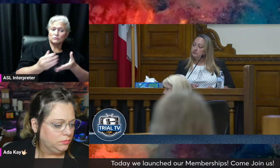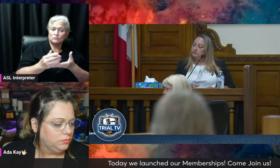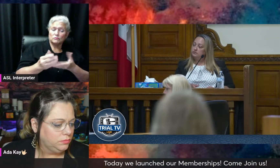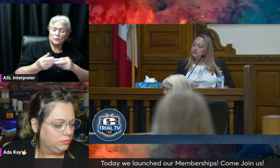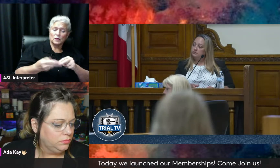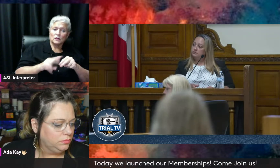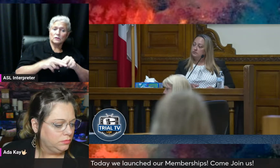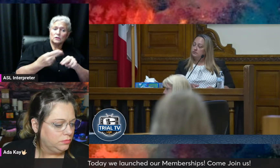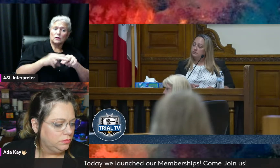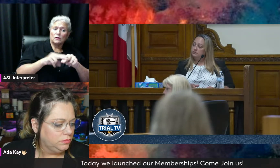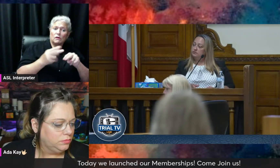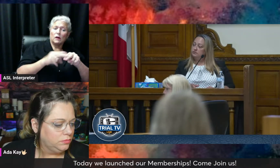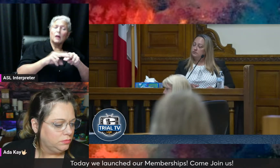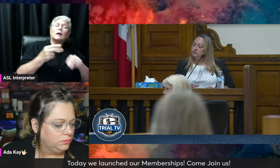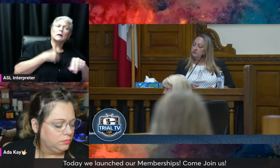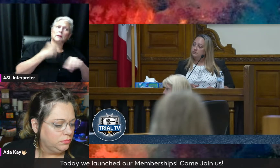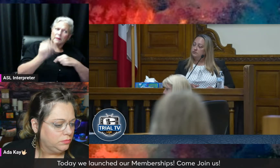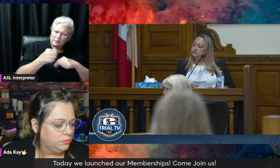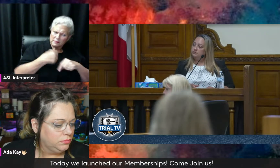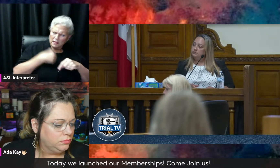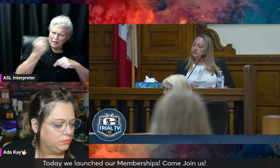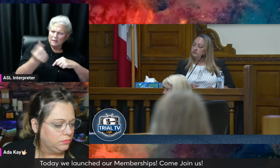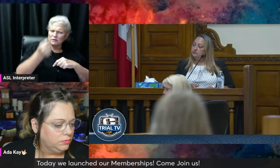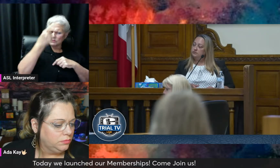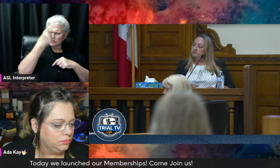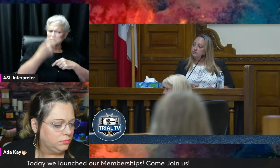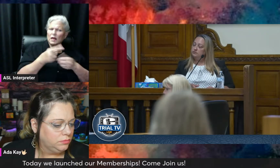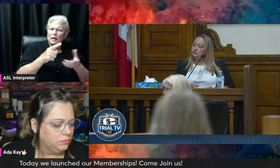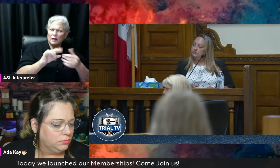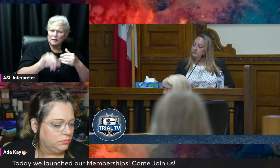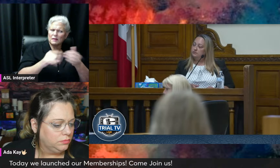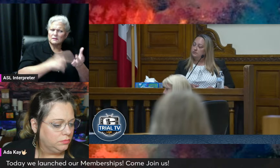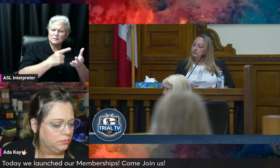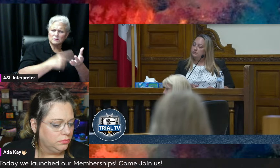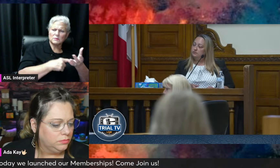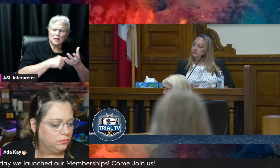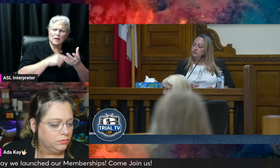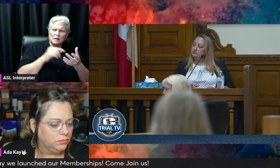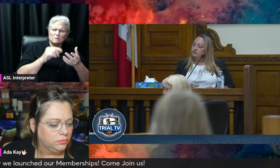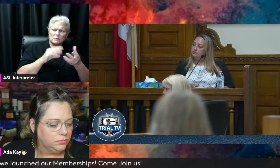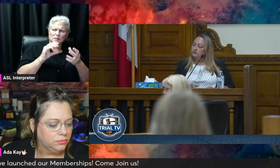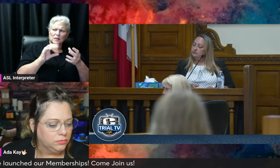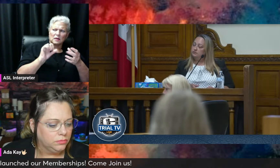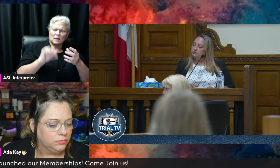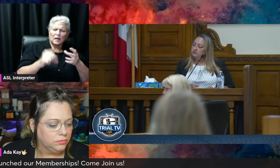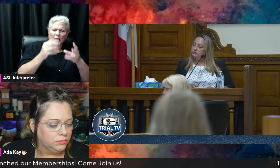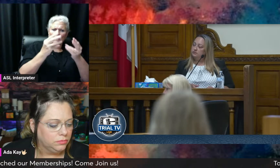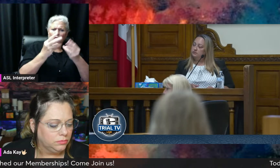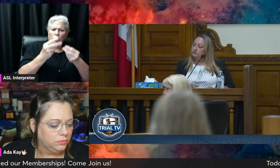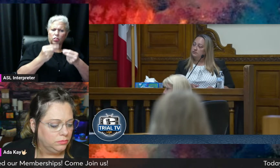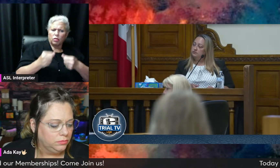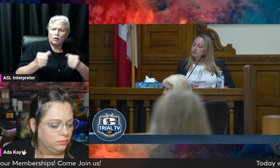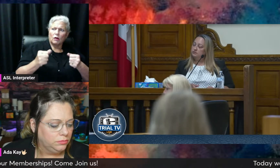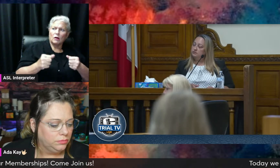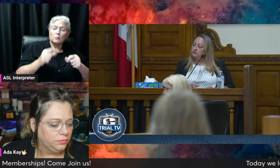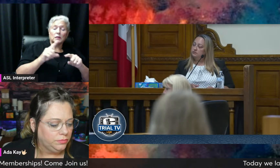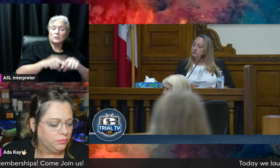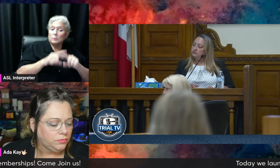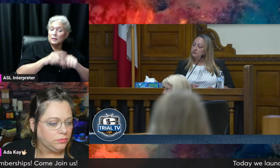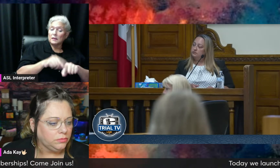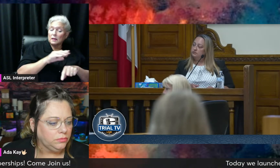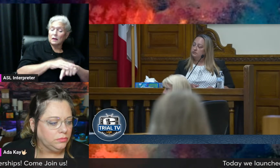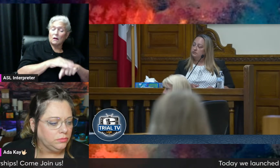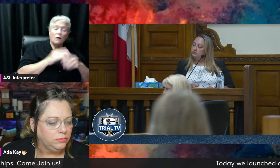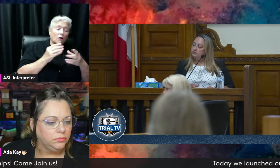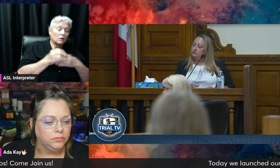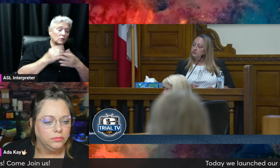some degradation, but depending on the level of cleaning and what's used to clean. And we